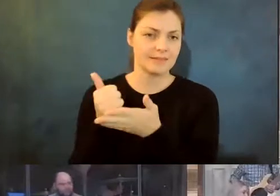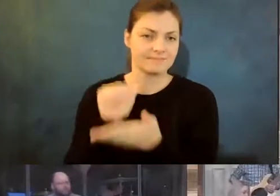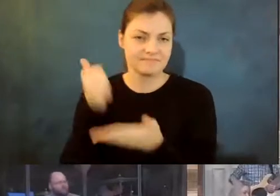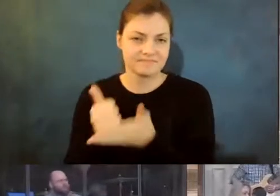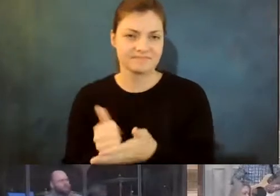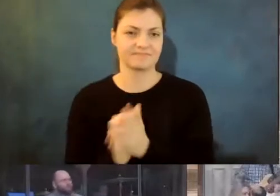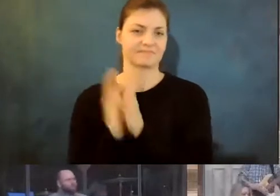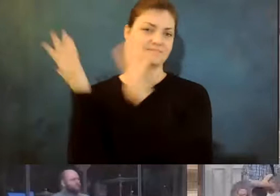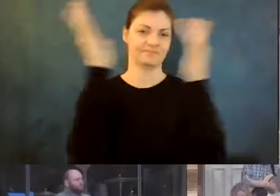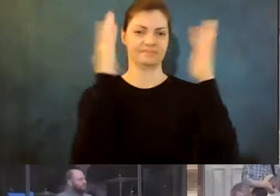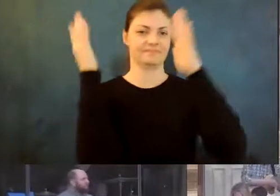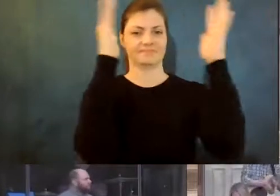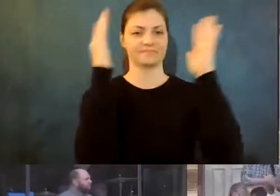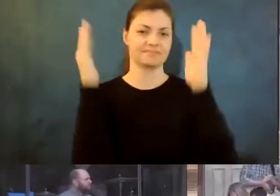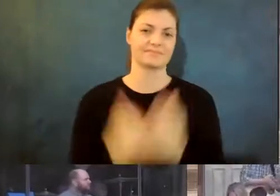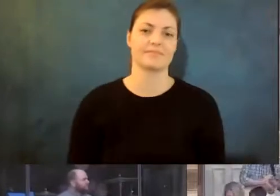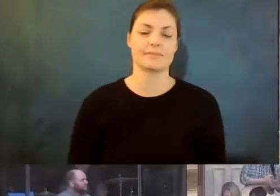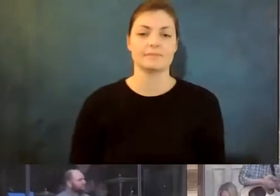Amen.